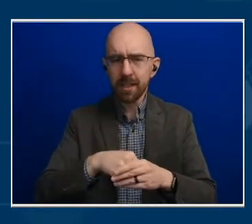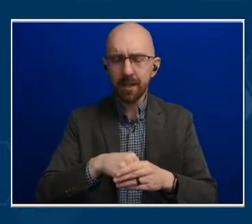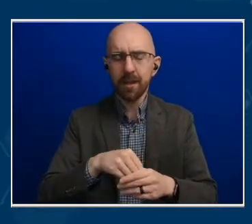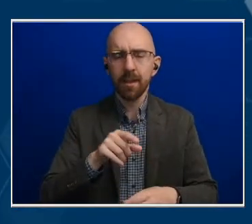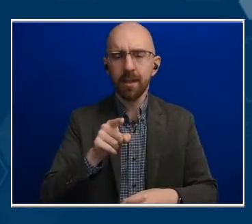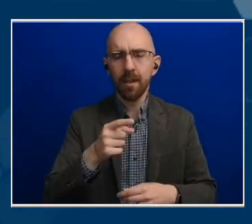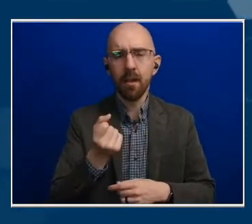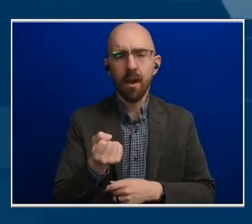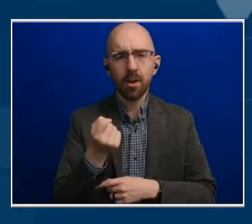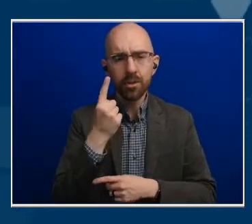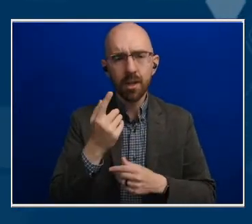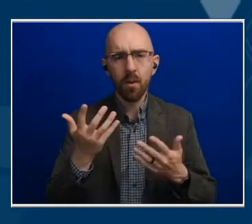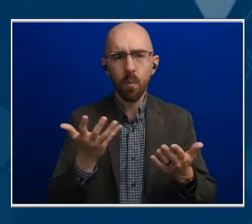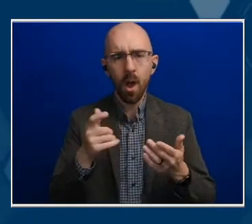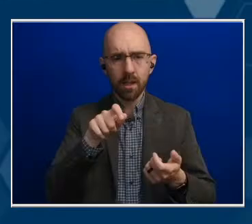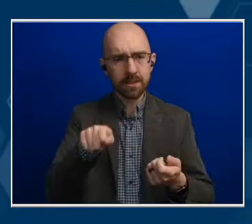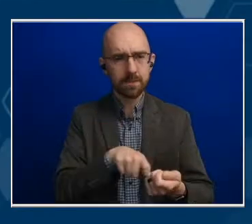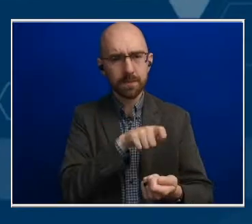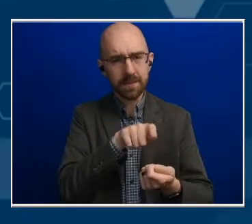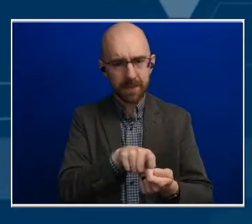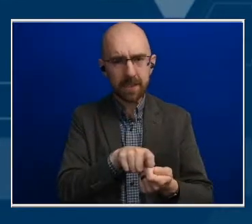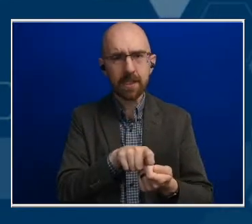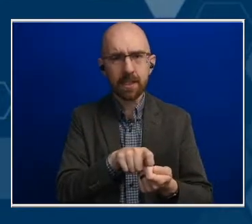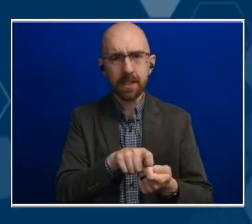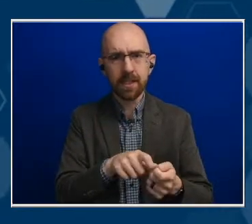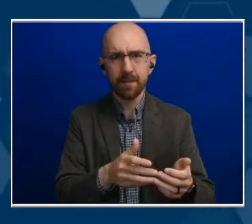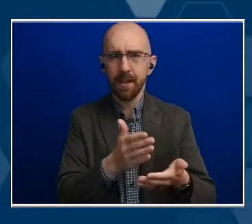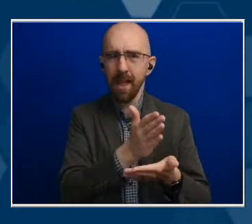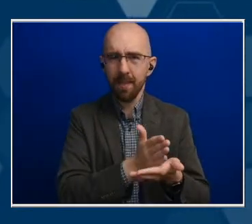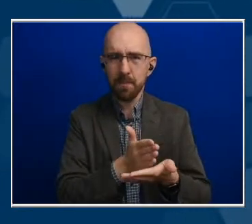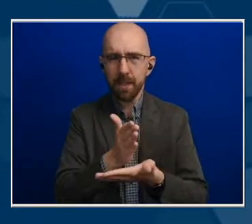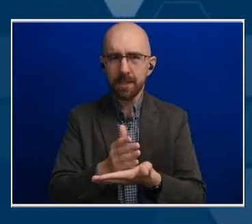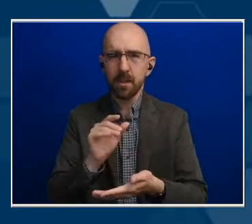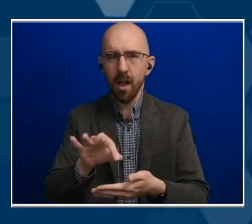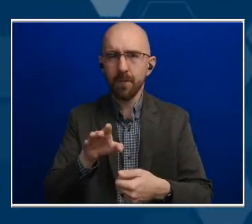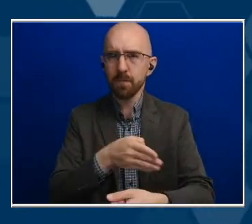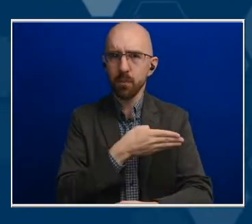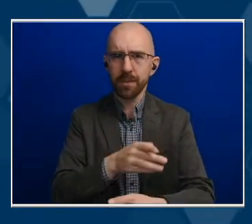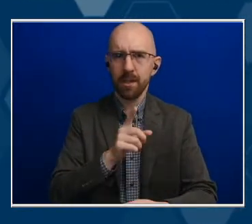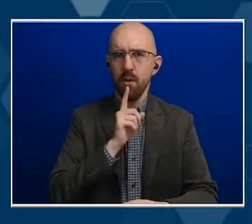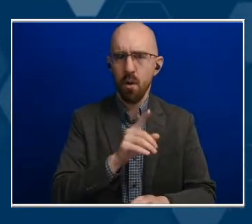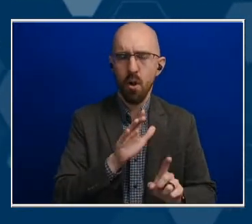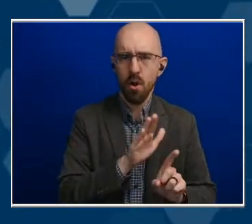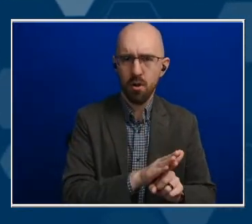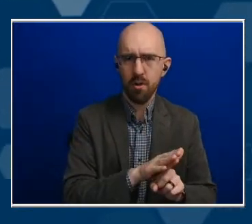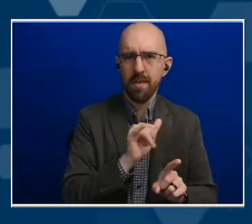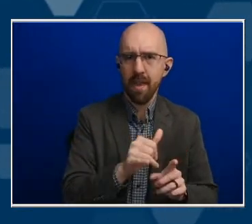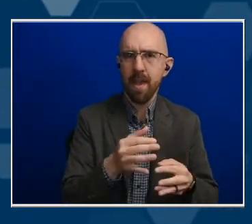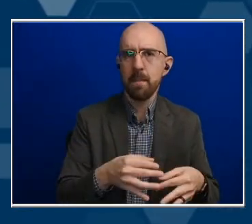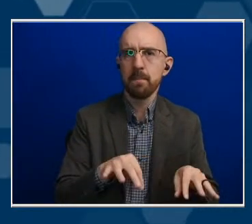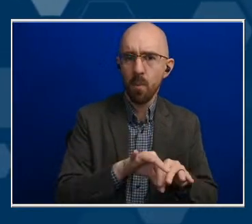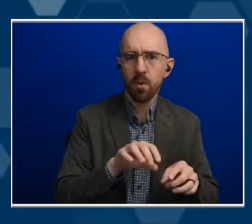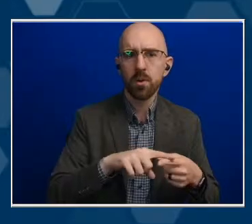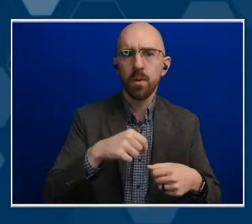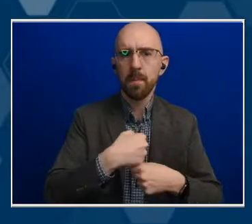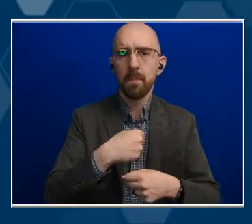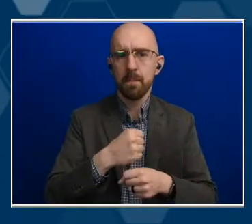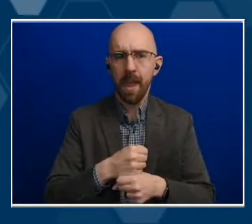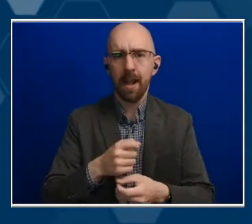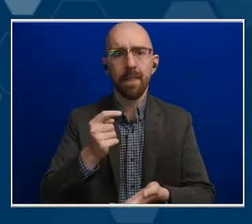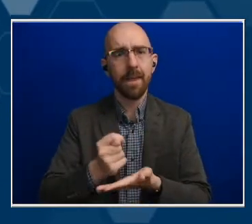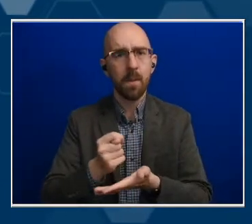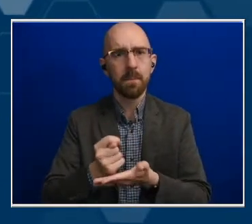the specific elements of music are that are important to make that therapeutic change.